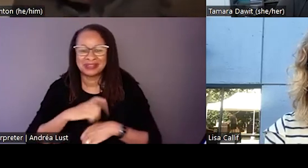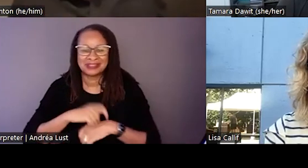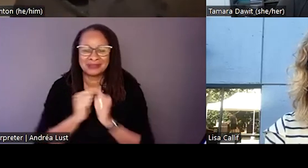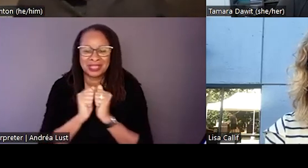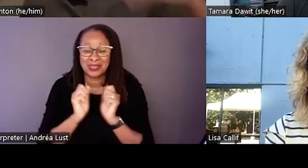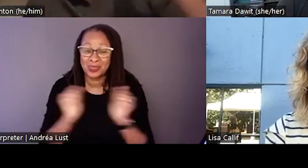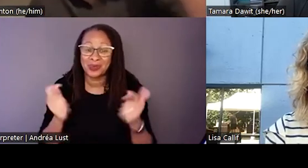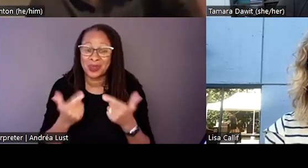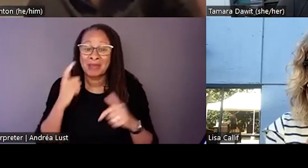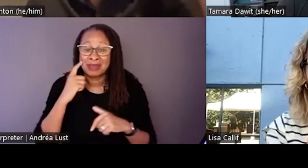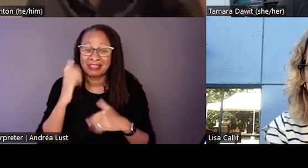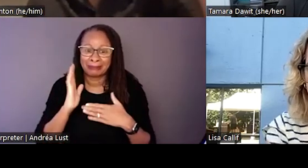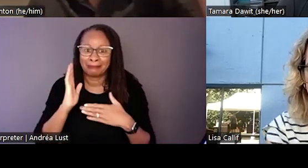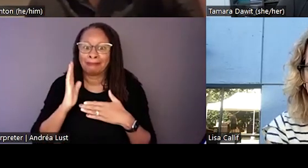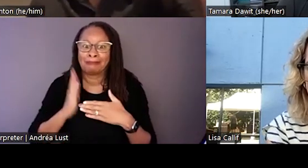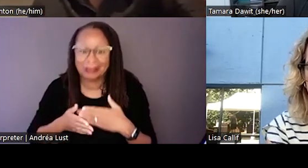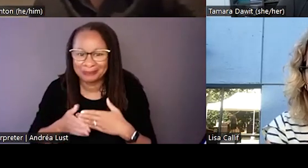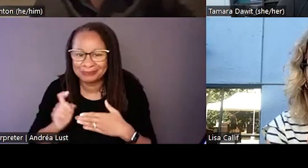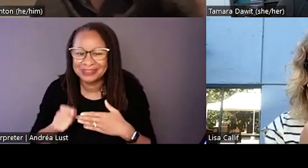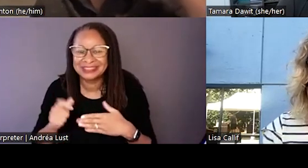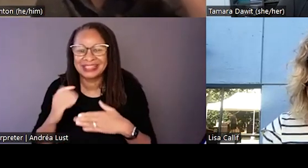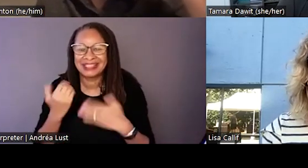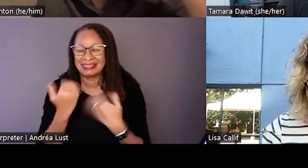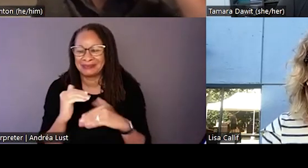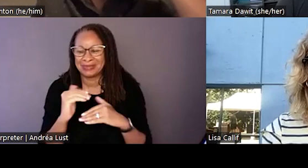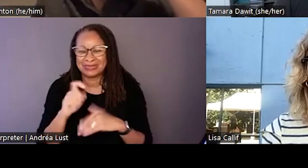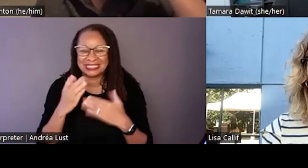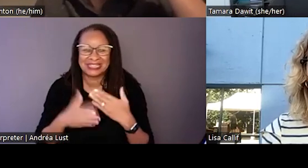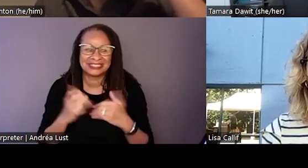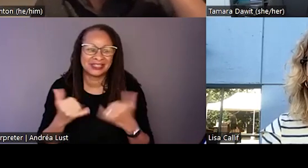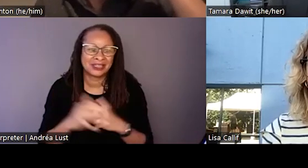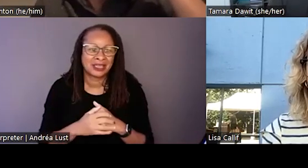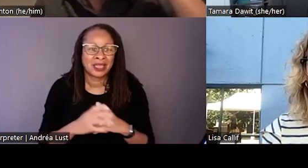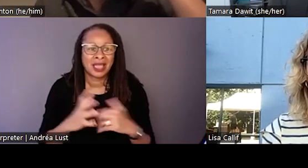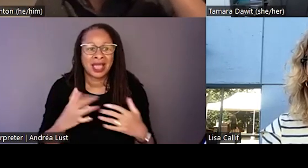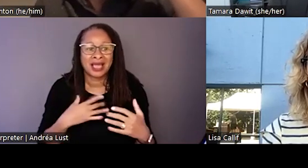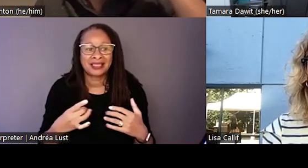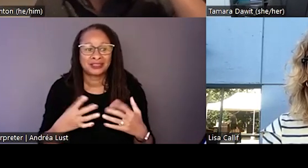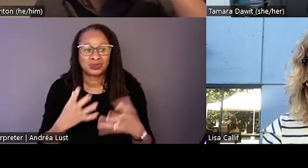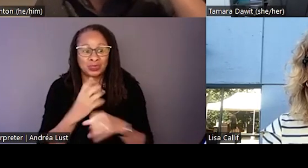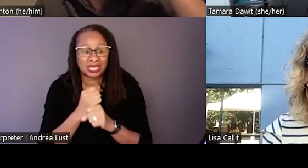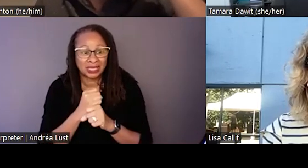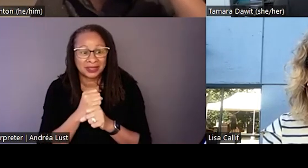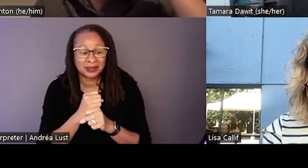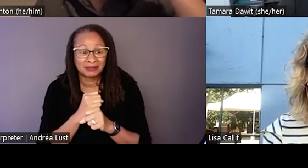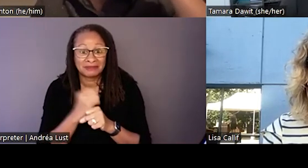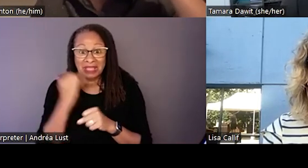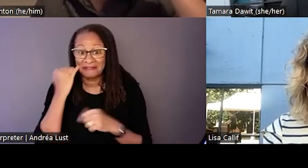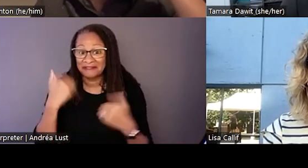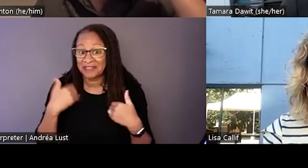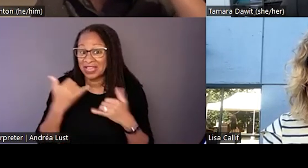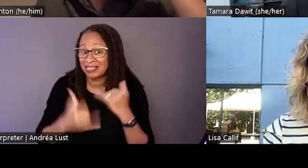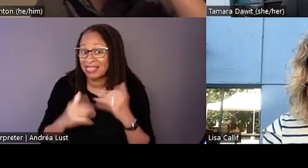you, but I think we reached to our time limits here. I would like to get, if you have any